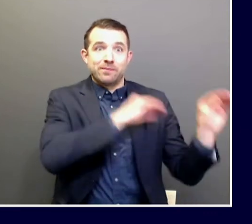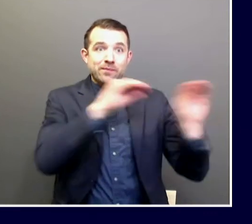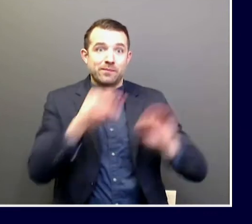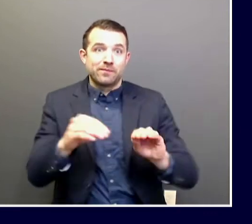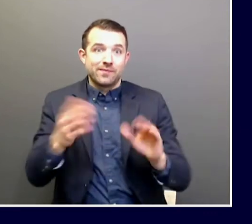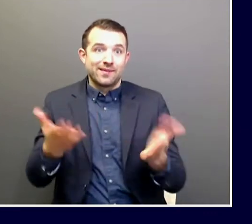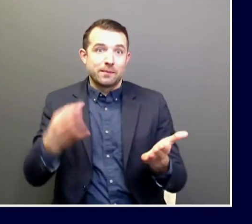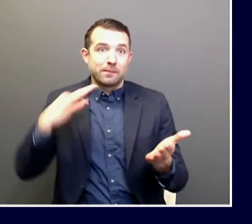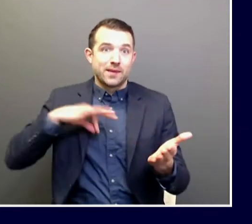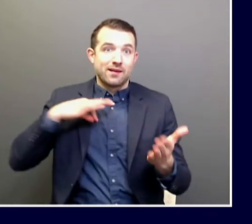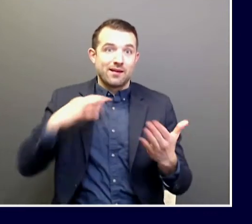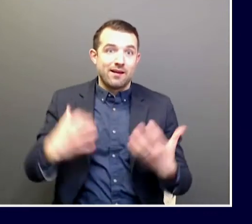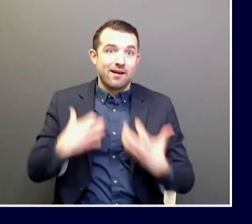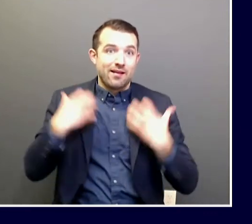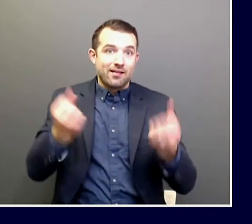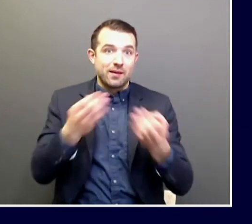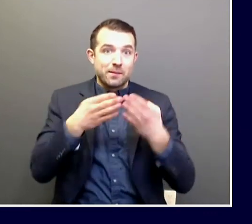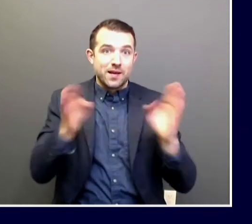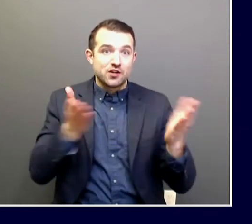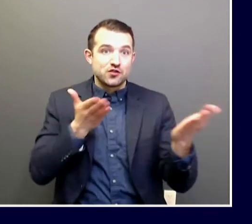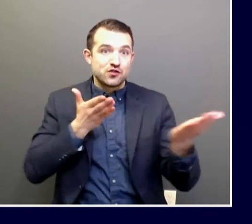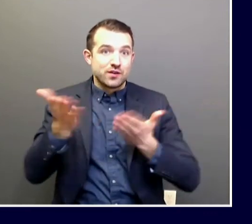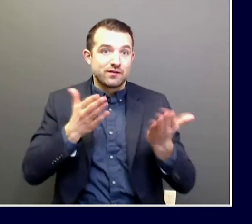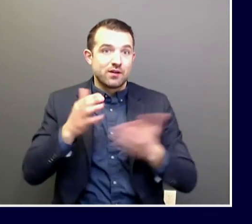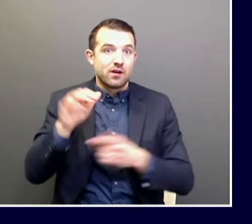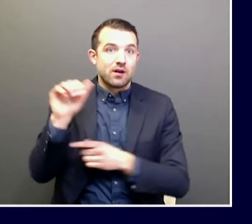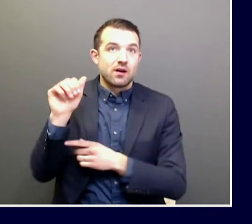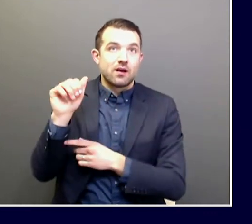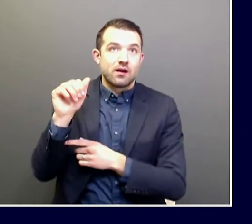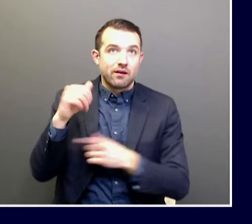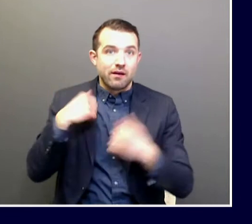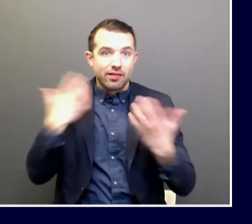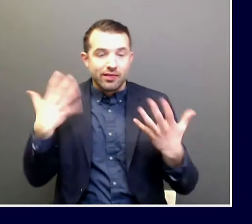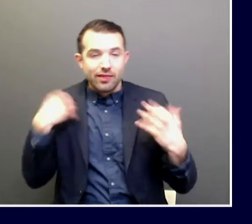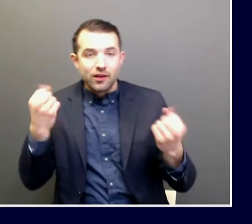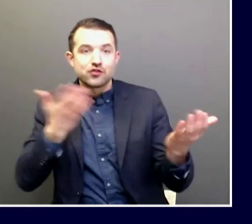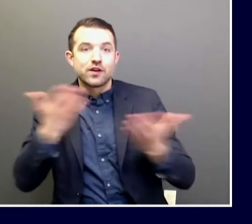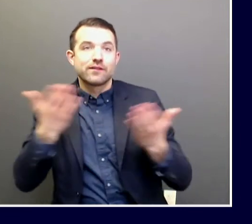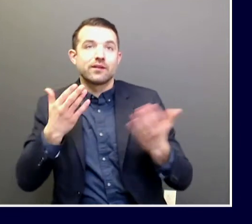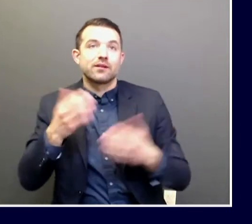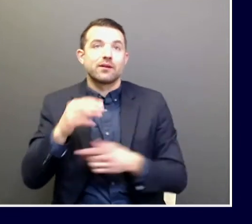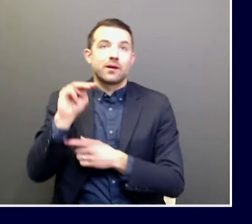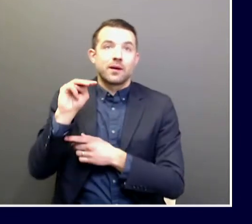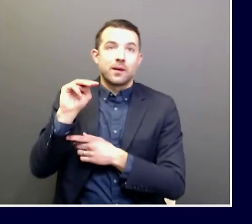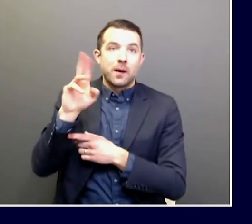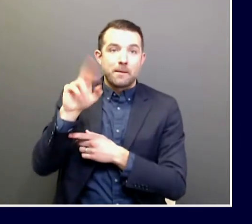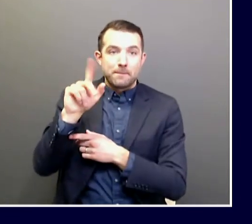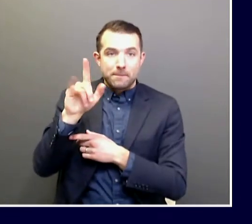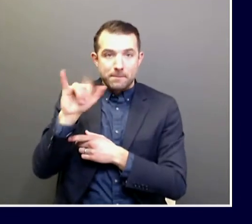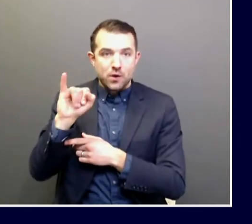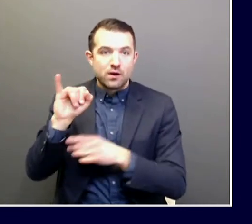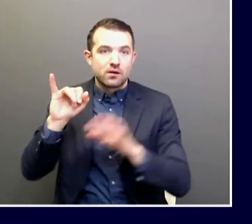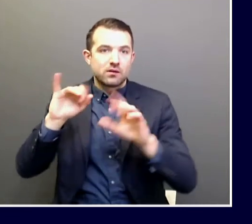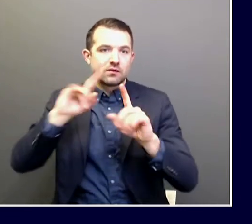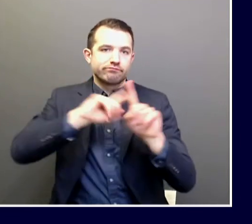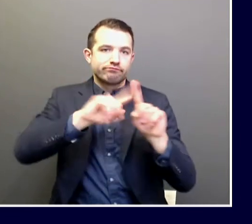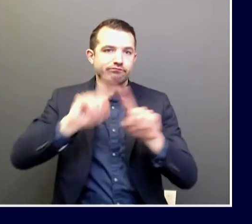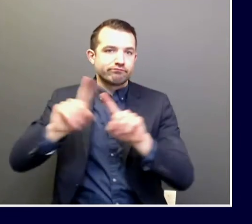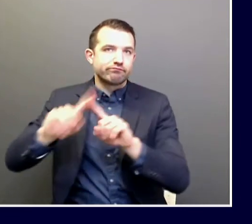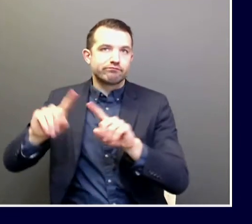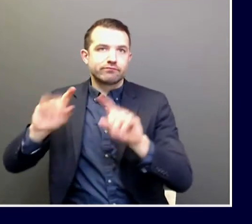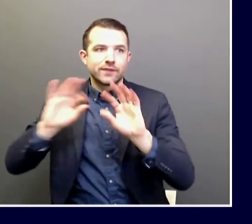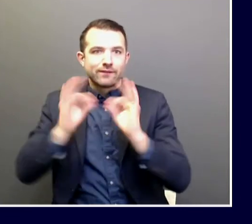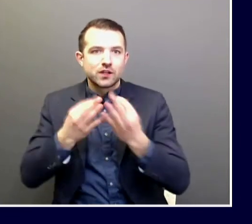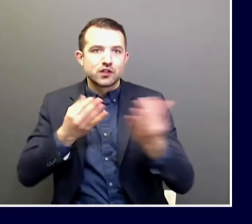Services, Multicultural Community and Family Support Services, Maine Community Integration, Gateway Community